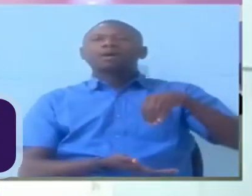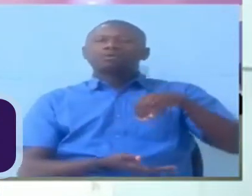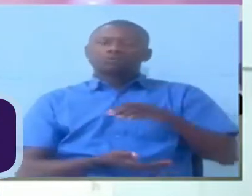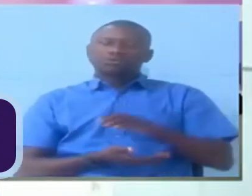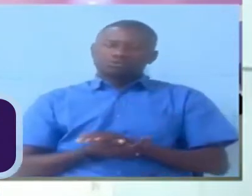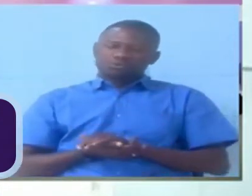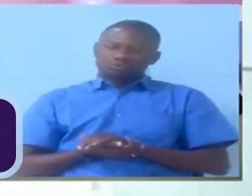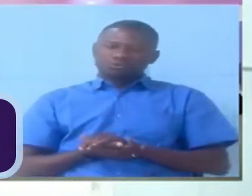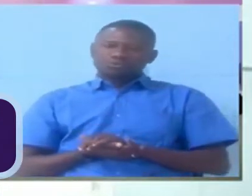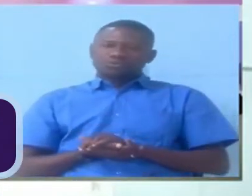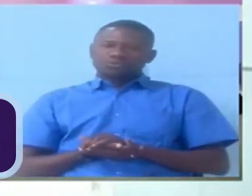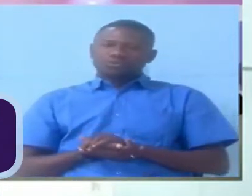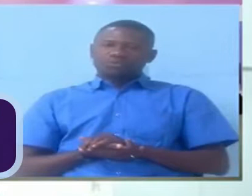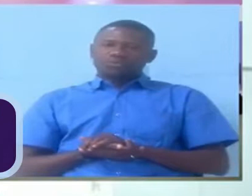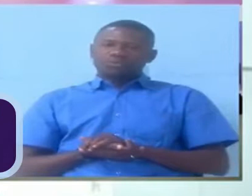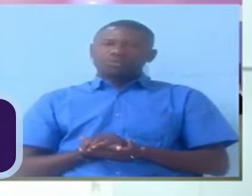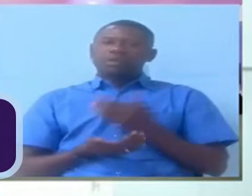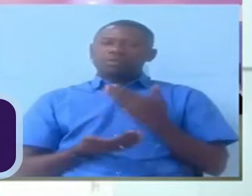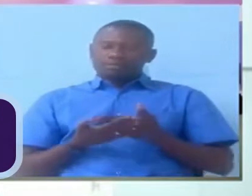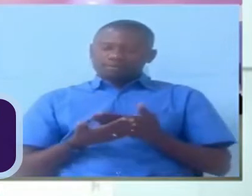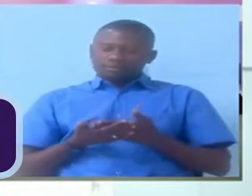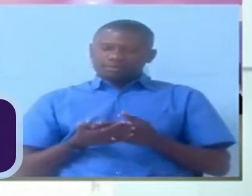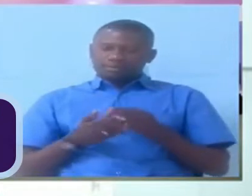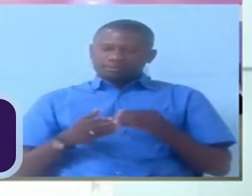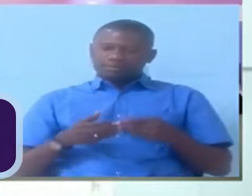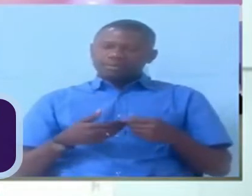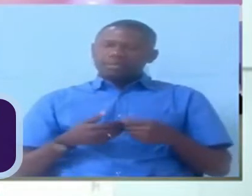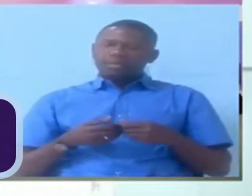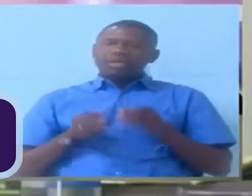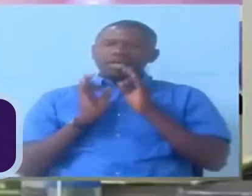Can you confirm that